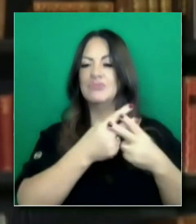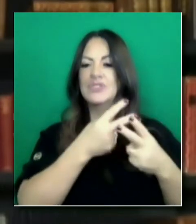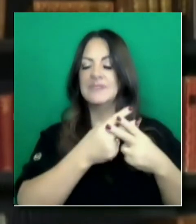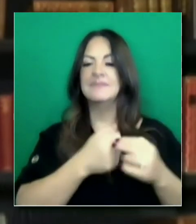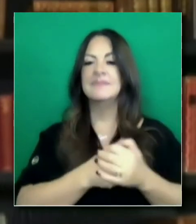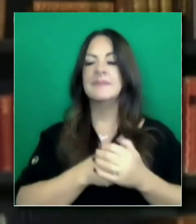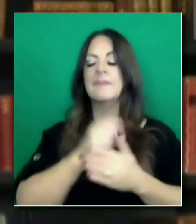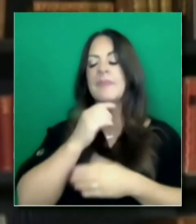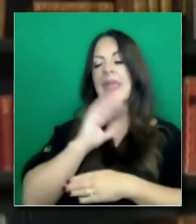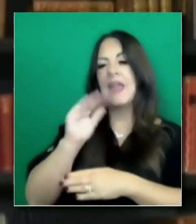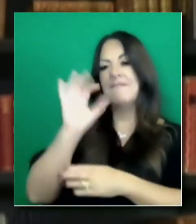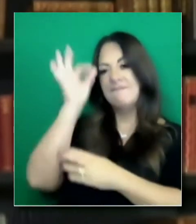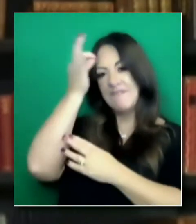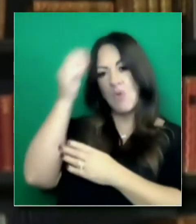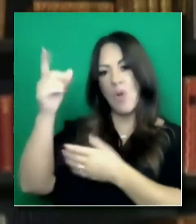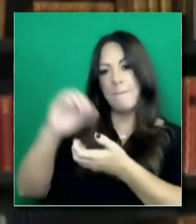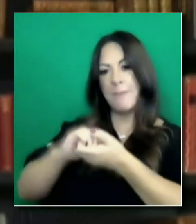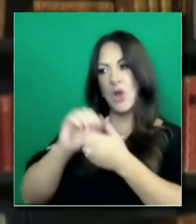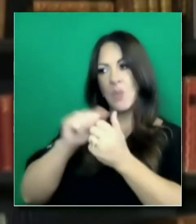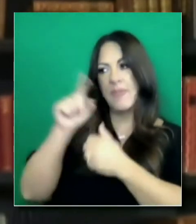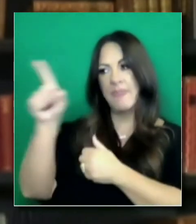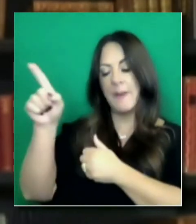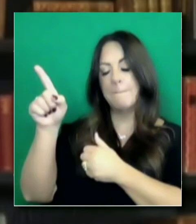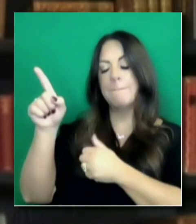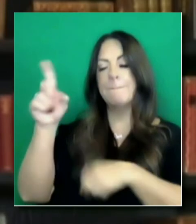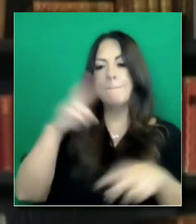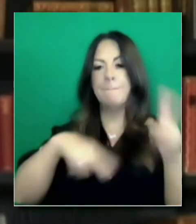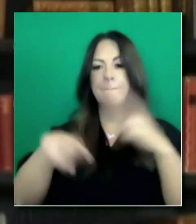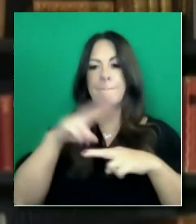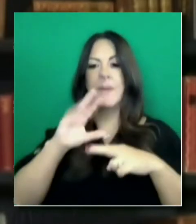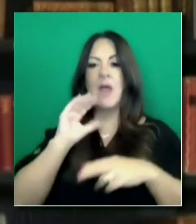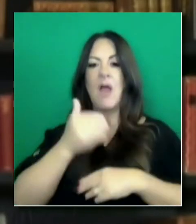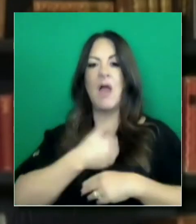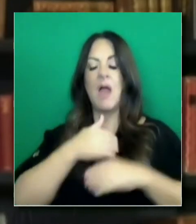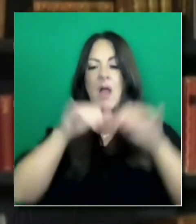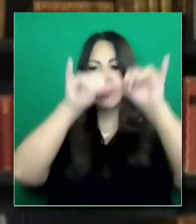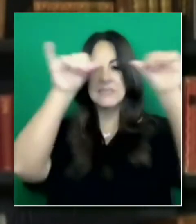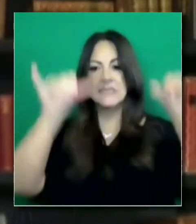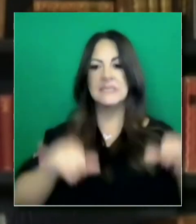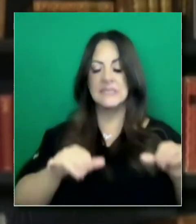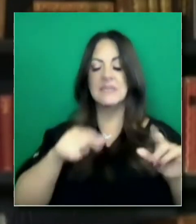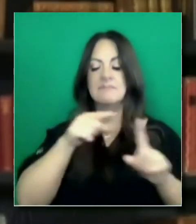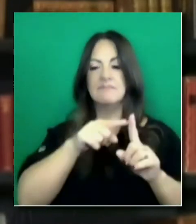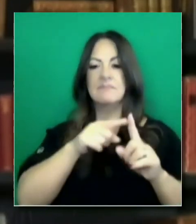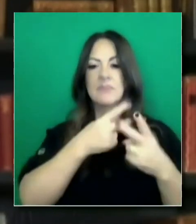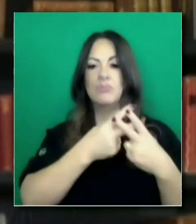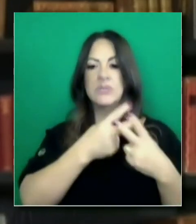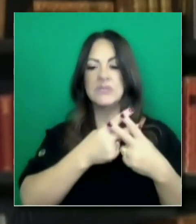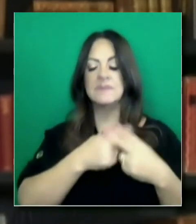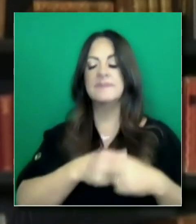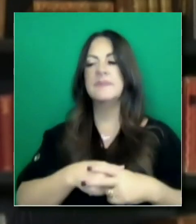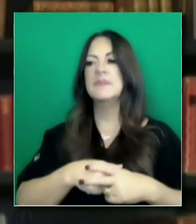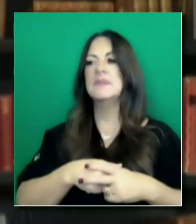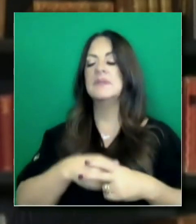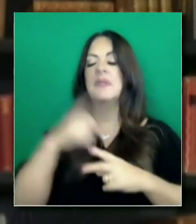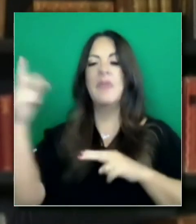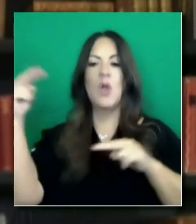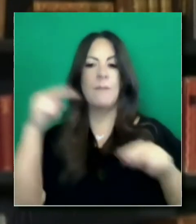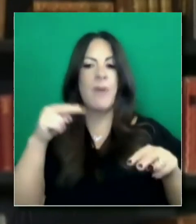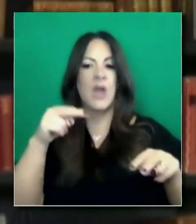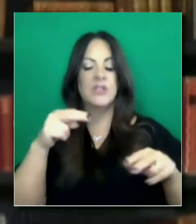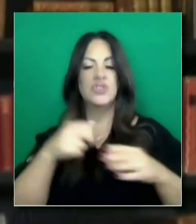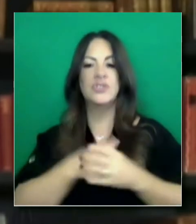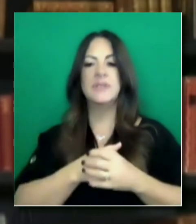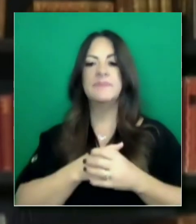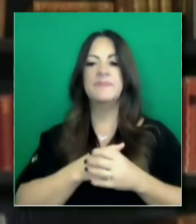oversight. Mind you, the health of our prison system is being monitored by the federal government. It was taken away